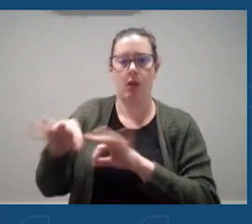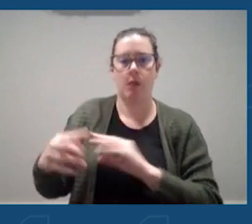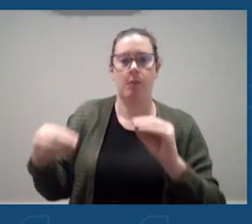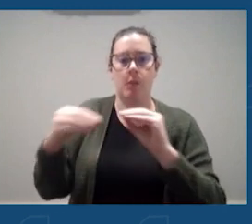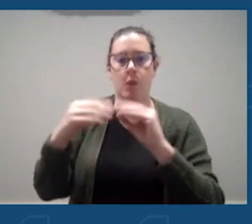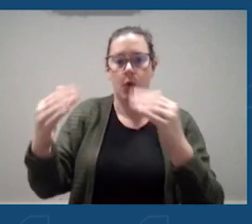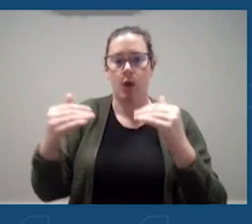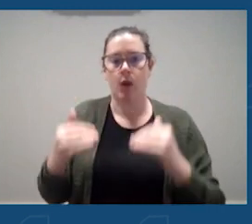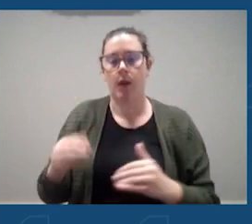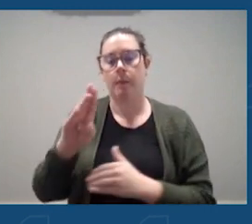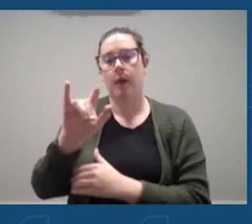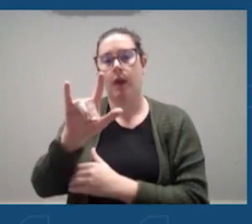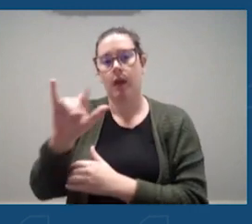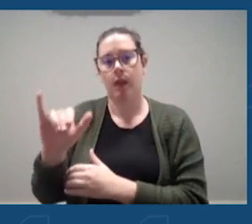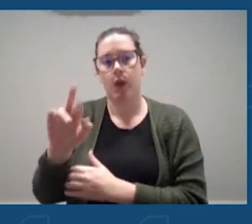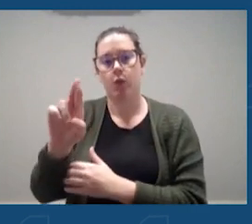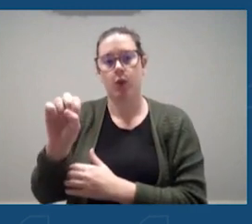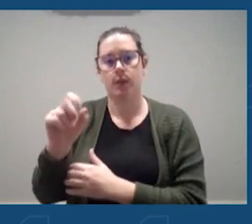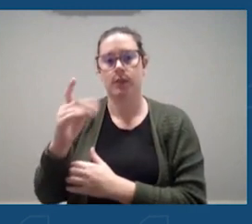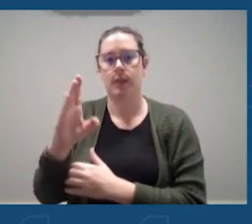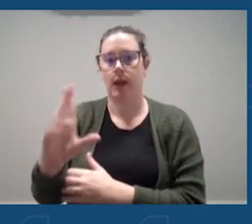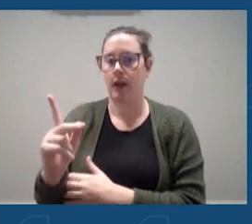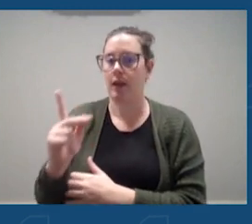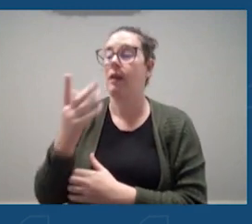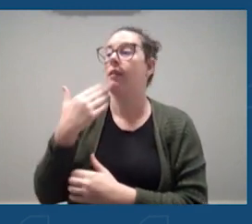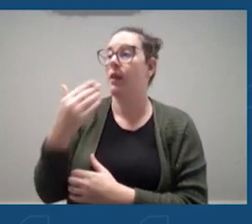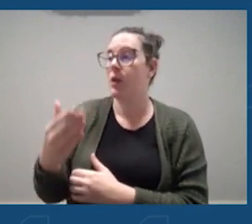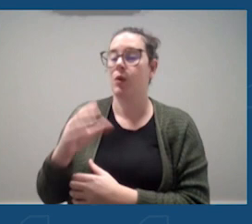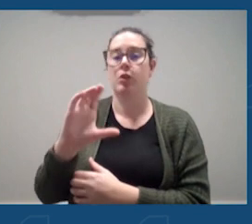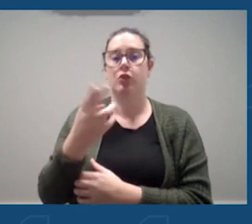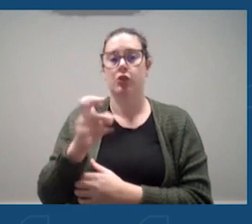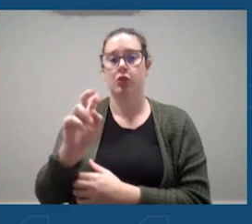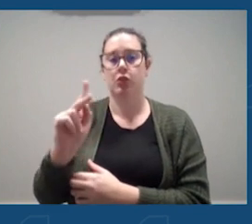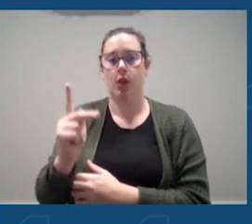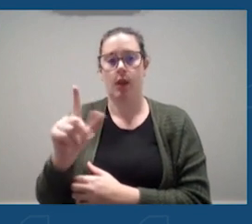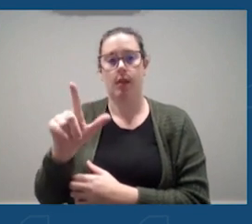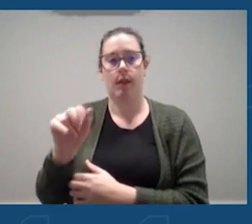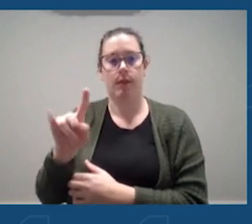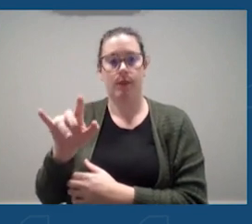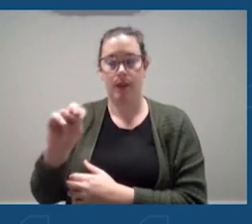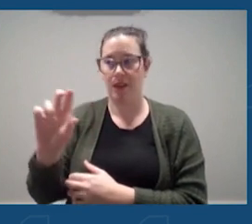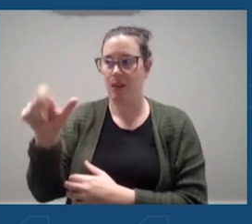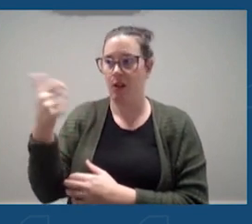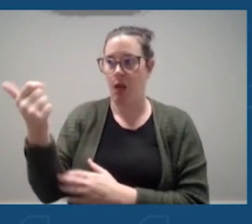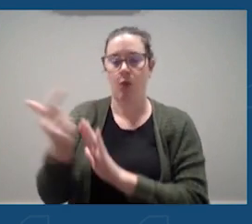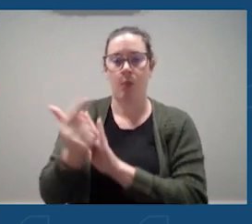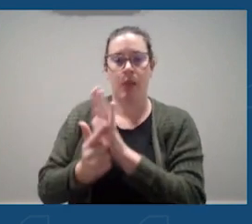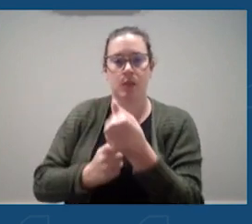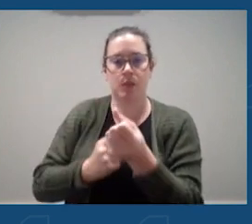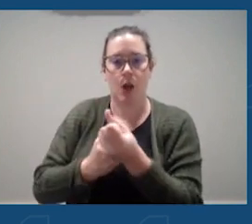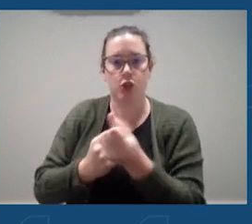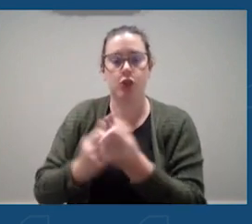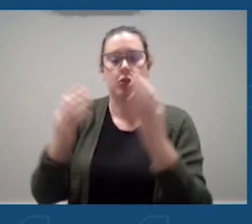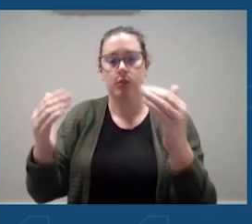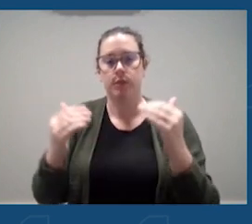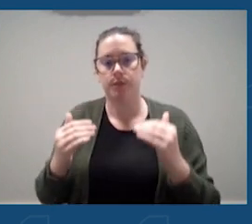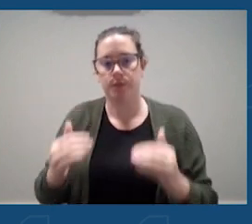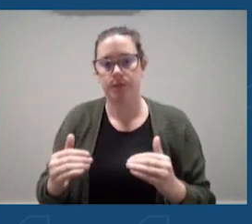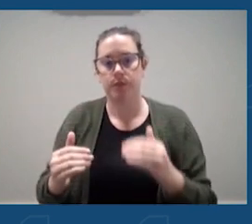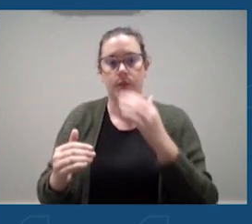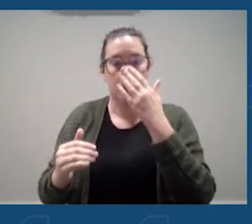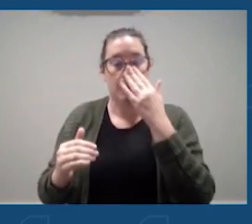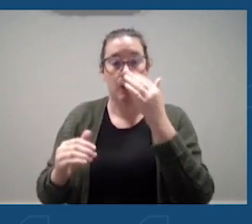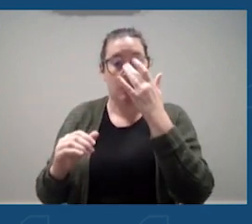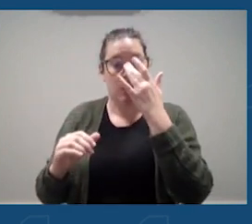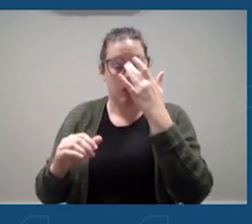our Assembly member, thank you. Chuck Levine, another bill sponsor. Zellner Myrie, our senator, bill sponsor.